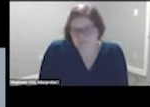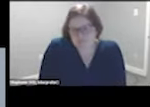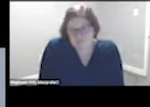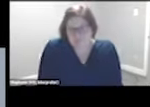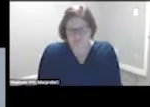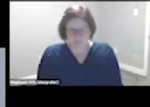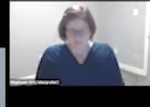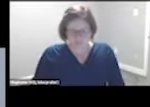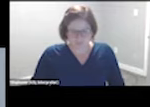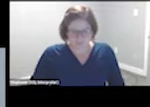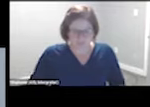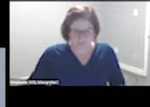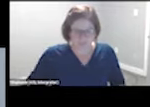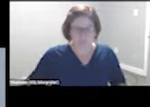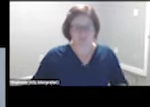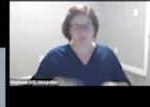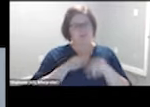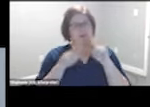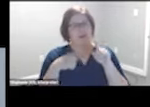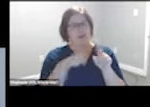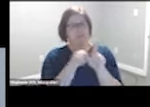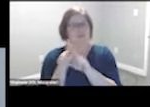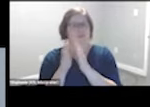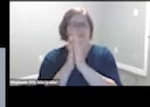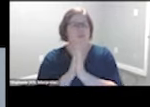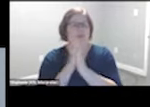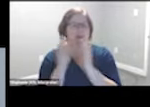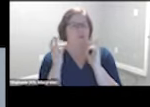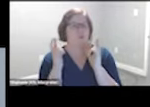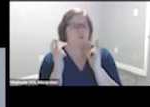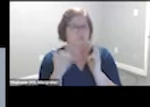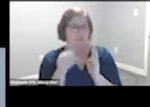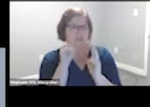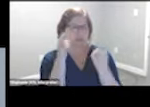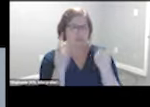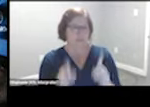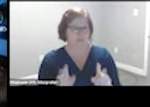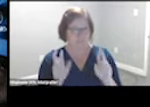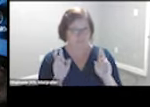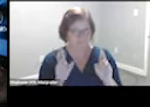But at that time also I pray and then hope we will not have that situation.